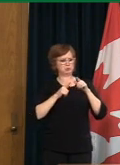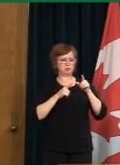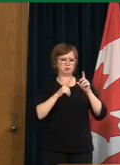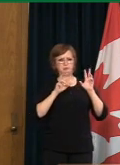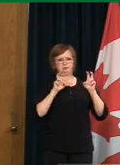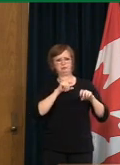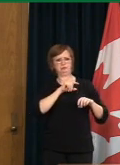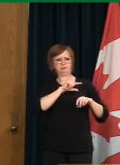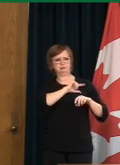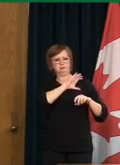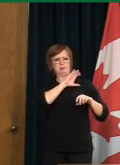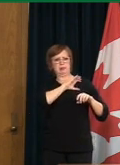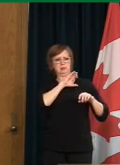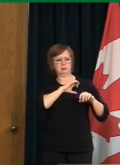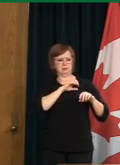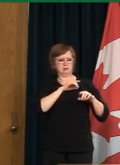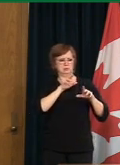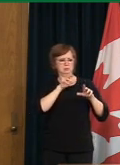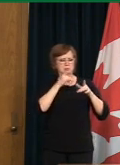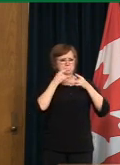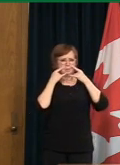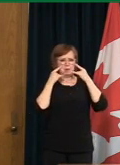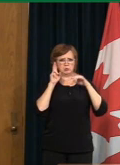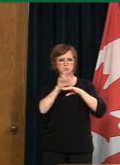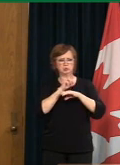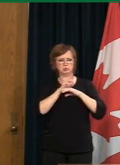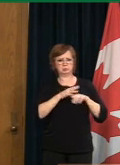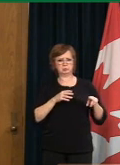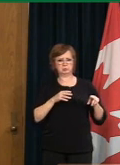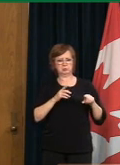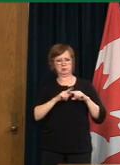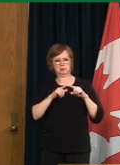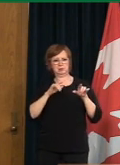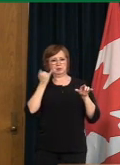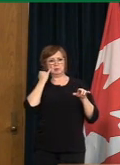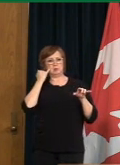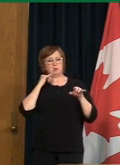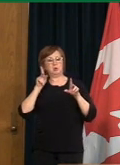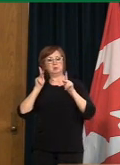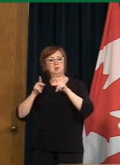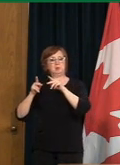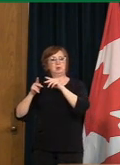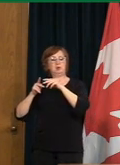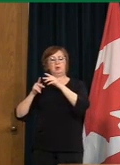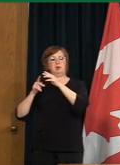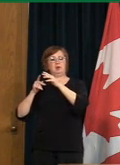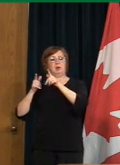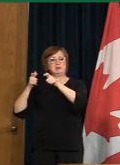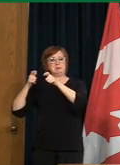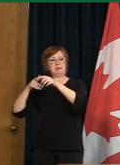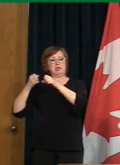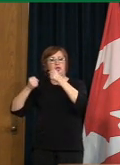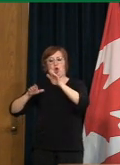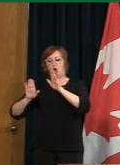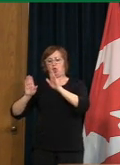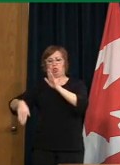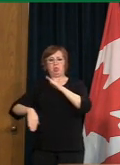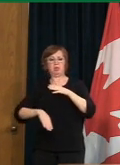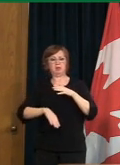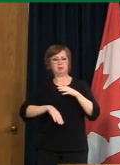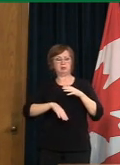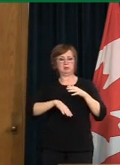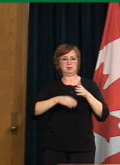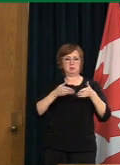measures. Why no decision to look at a way to use deterrence, either from the